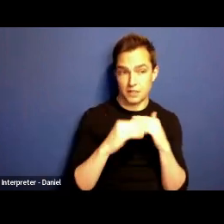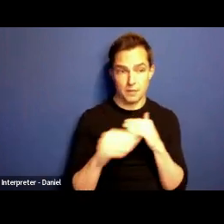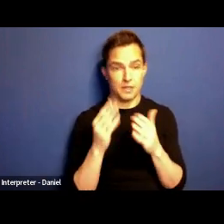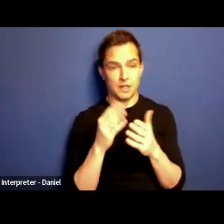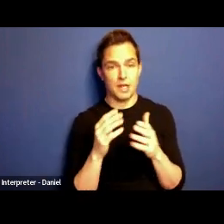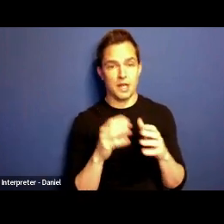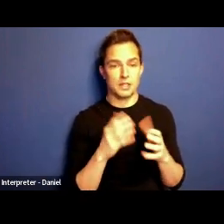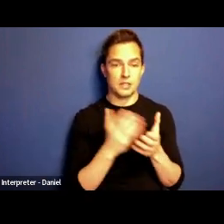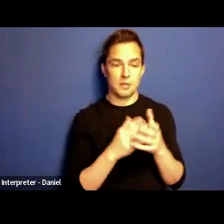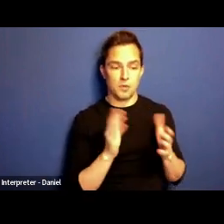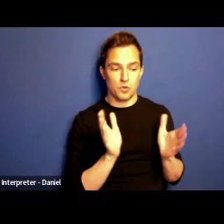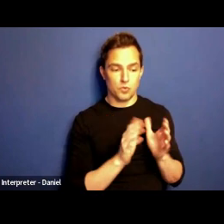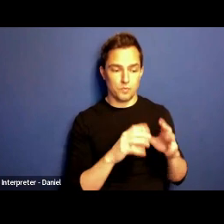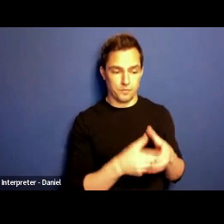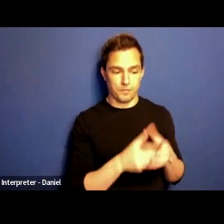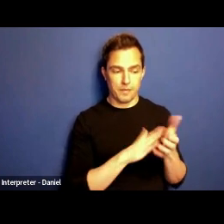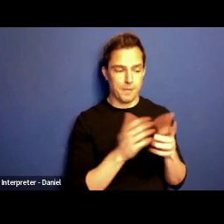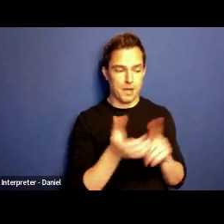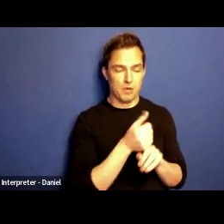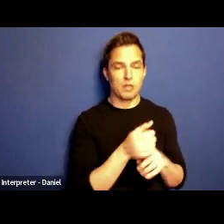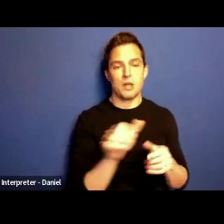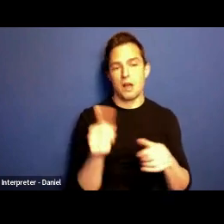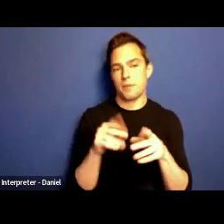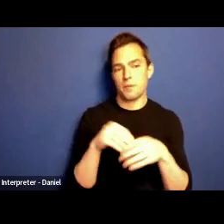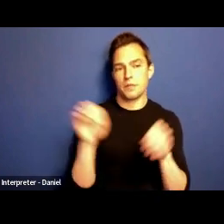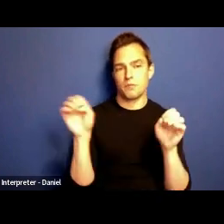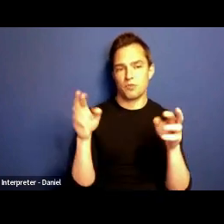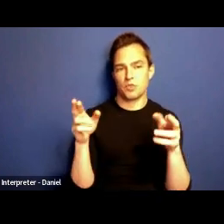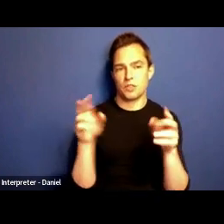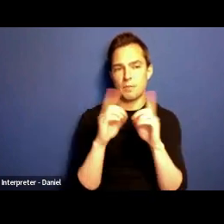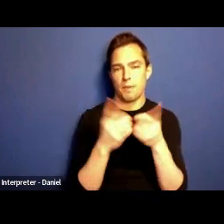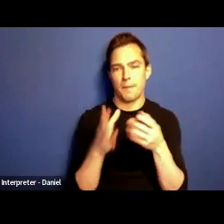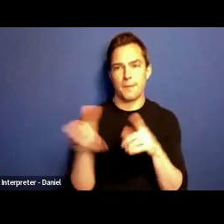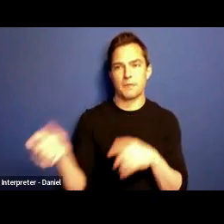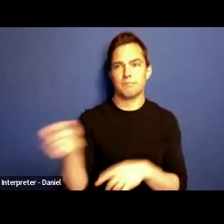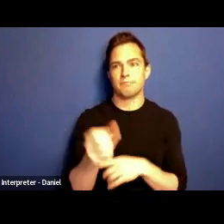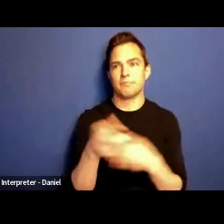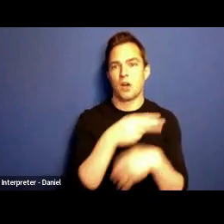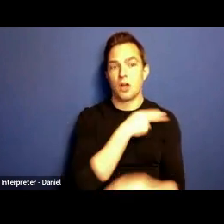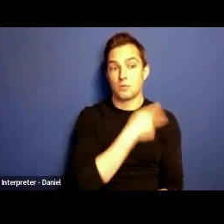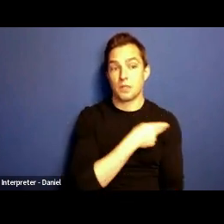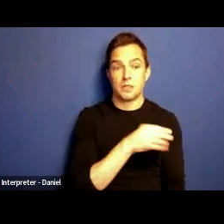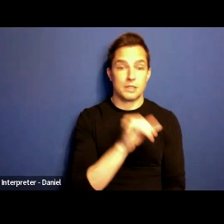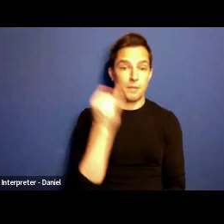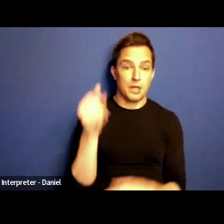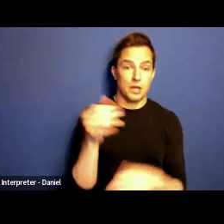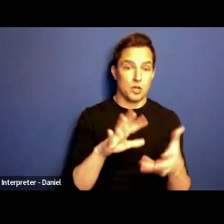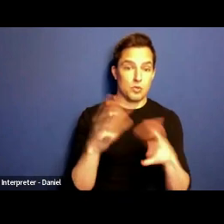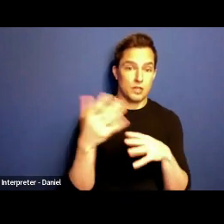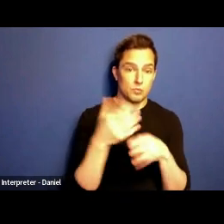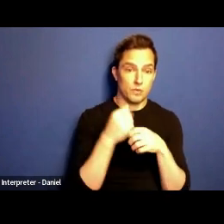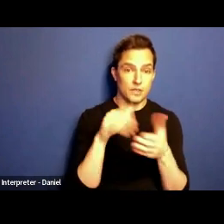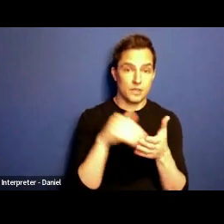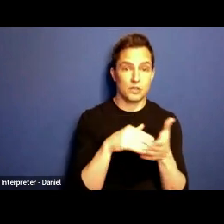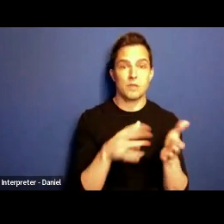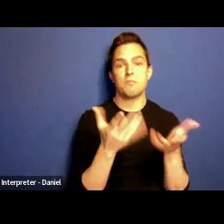end up arrested. Other people in the ED may end up hospitalized. Similarly, the crisis receiving center, you may end up being